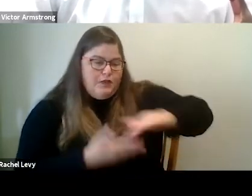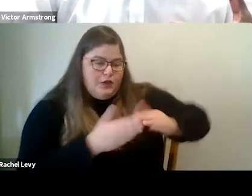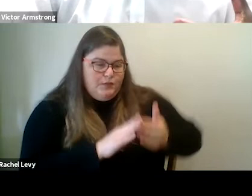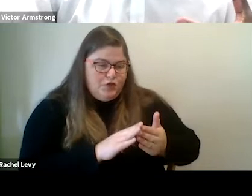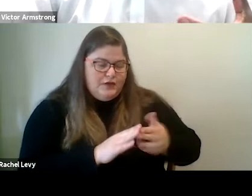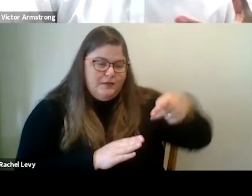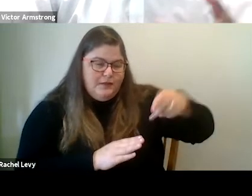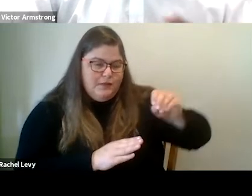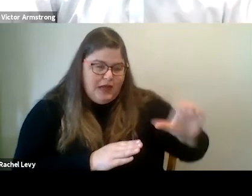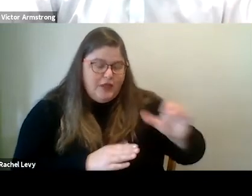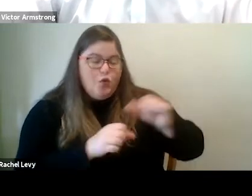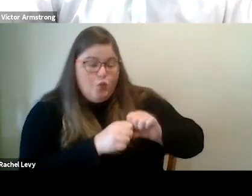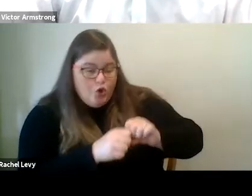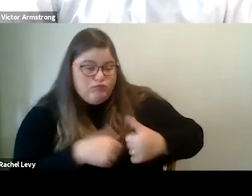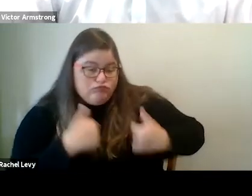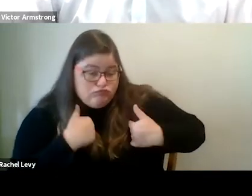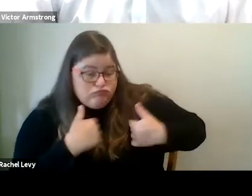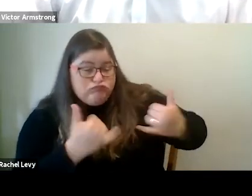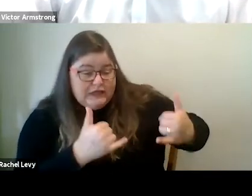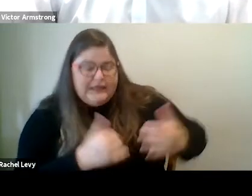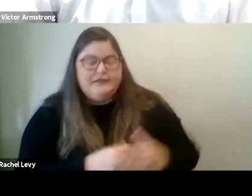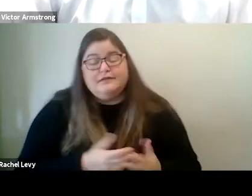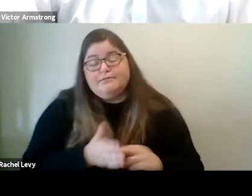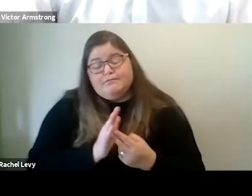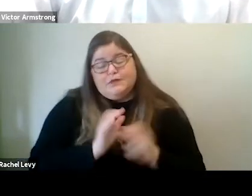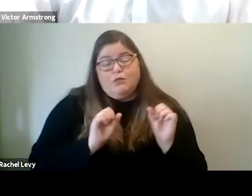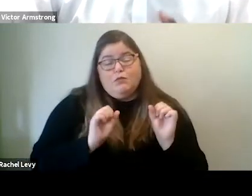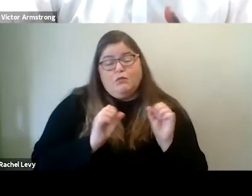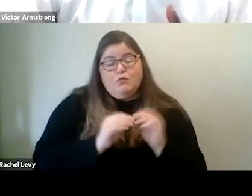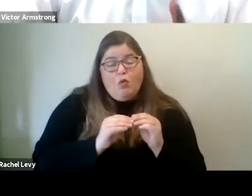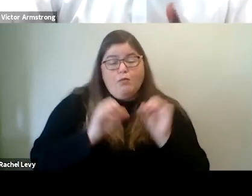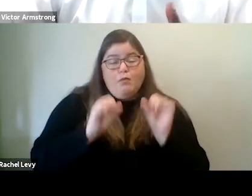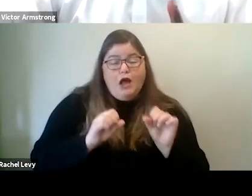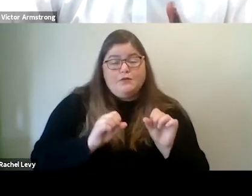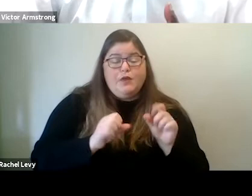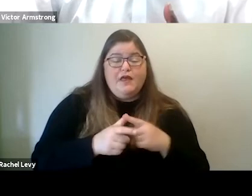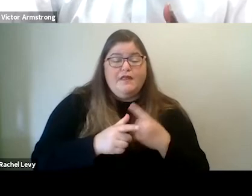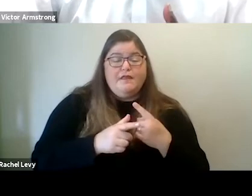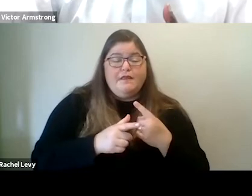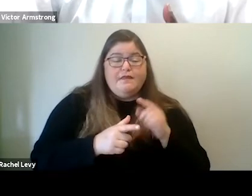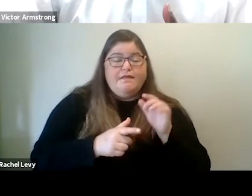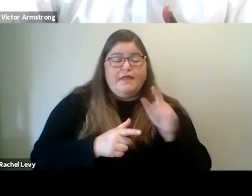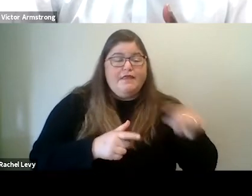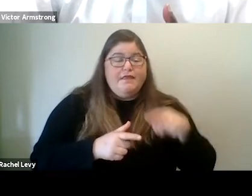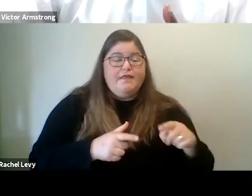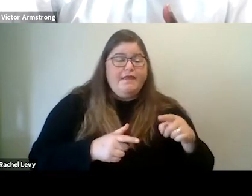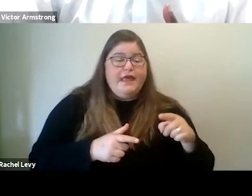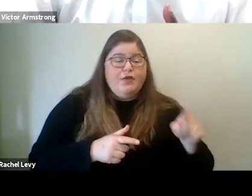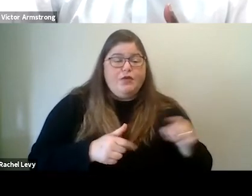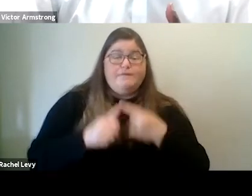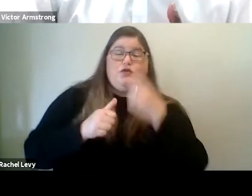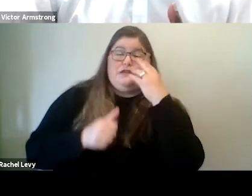play. This makes it more likely that they will be introduced to the behavioral system when they are in a state of